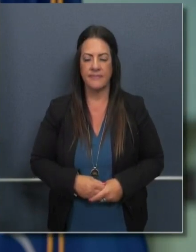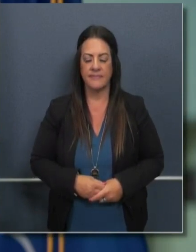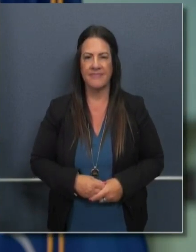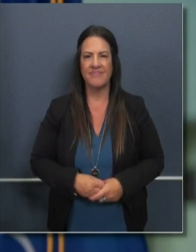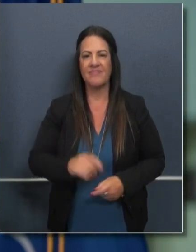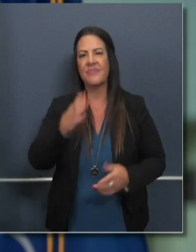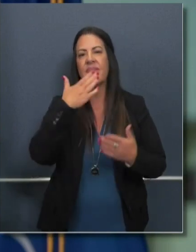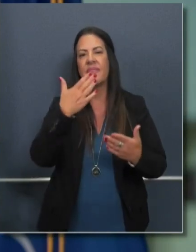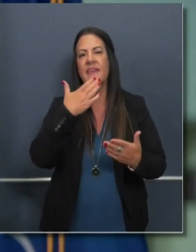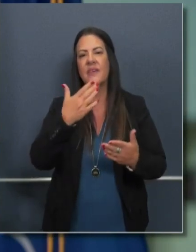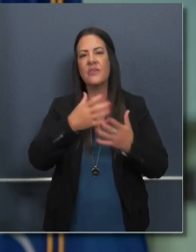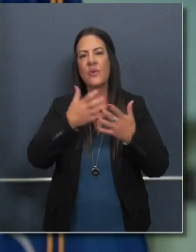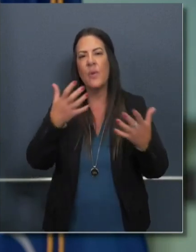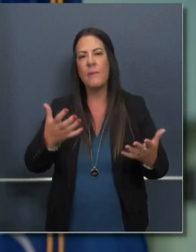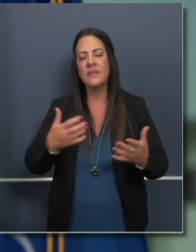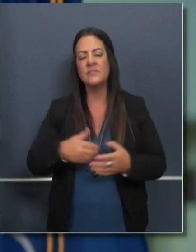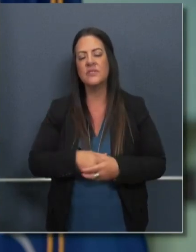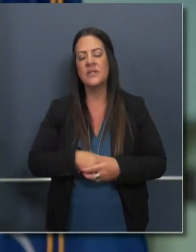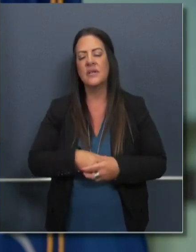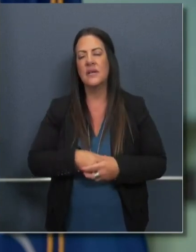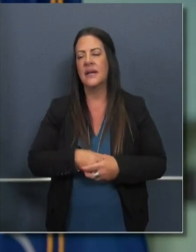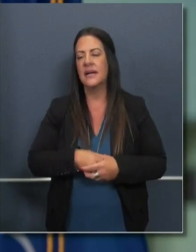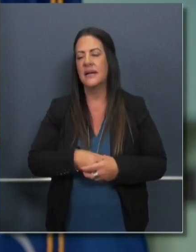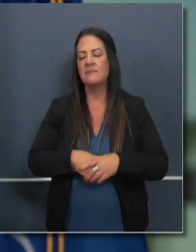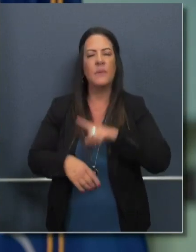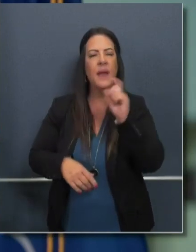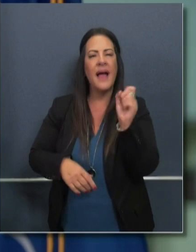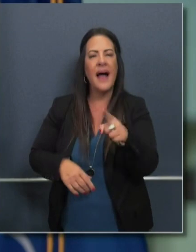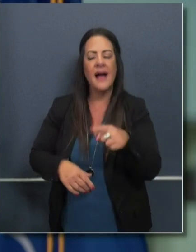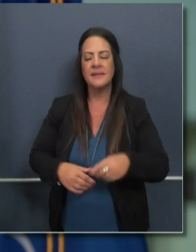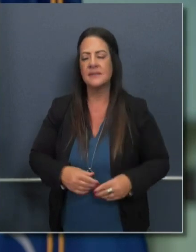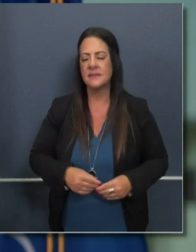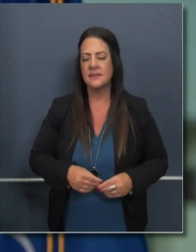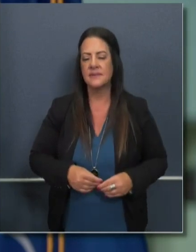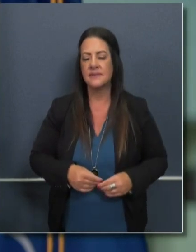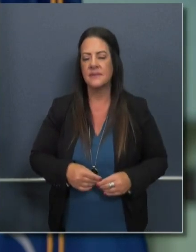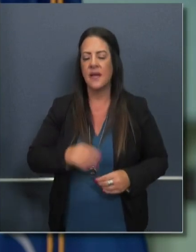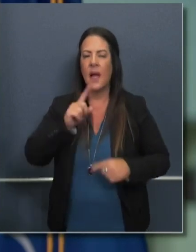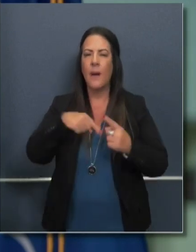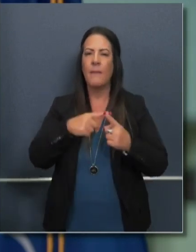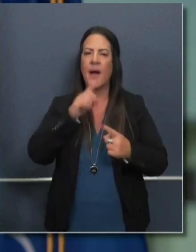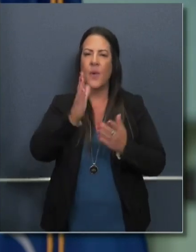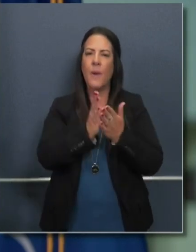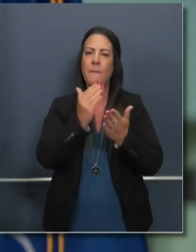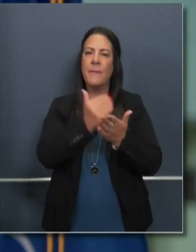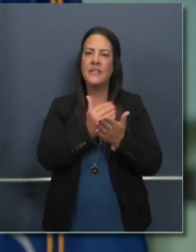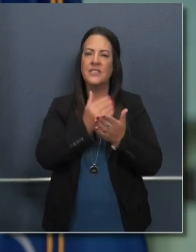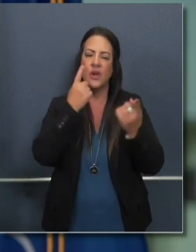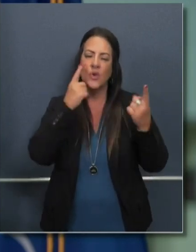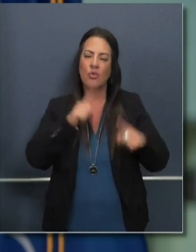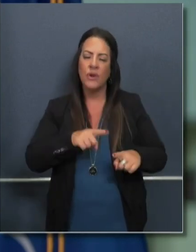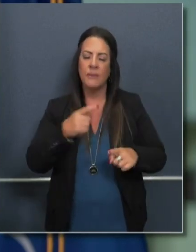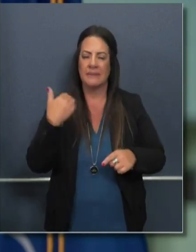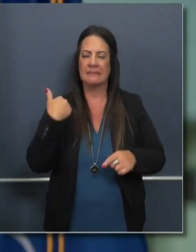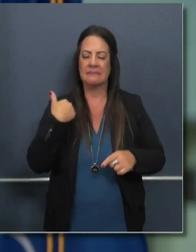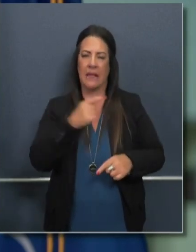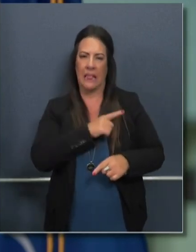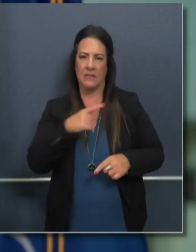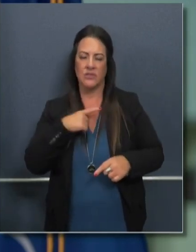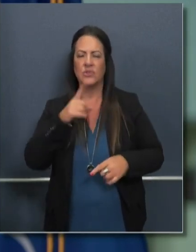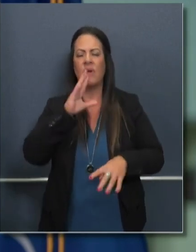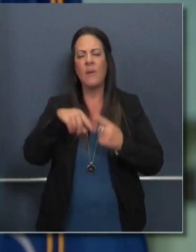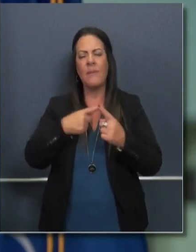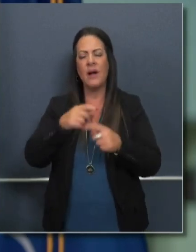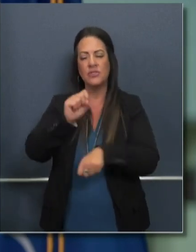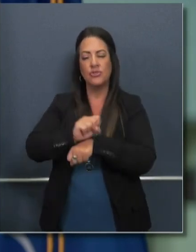Thank you so much. I'm going to take it in a different direction and ask about something in the budget agreement you made with the legislature concerning job